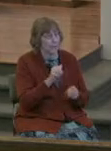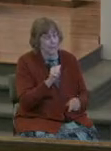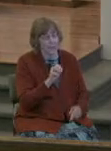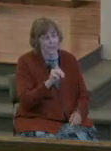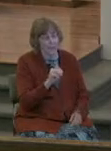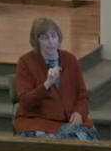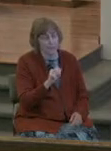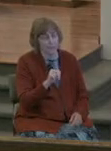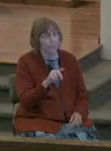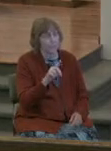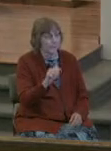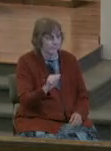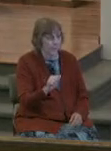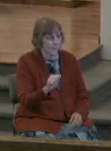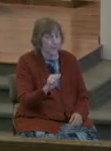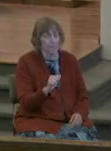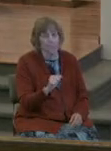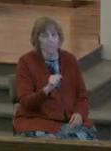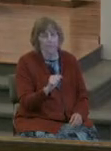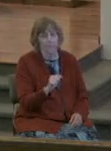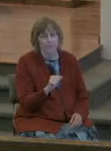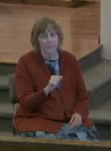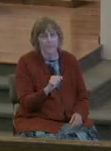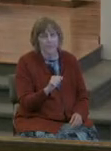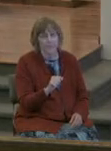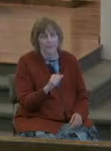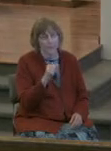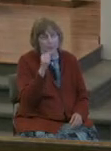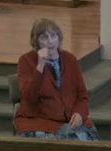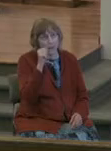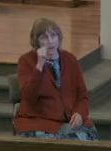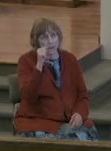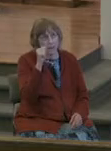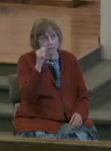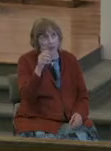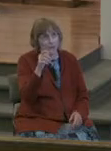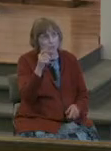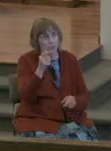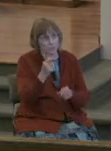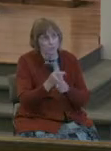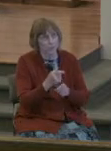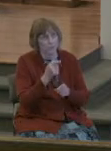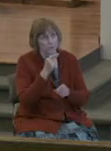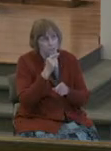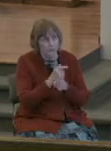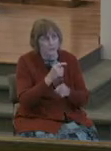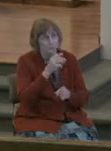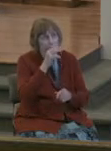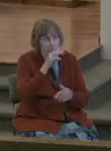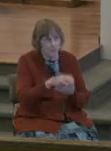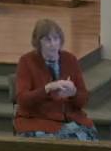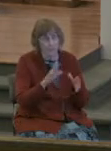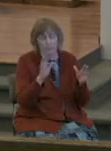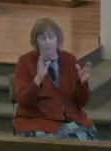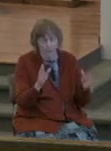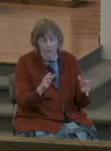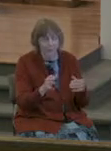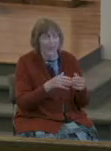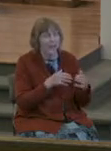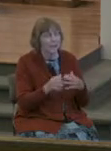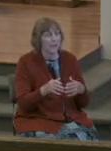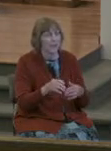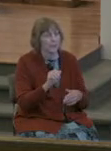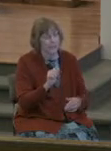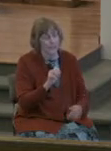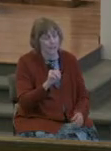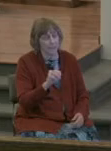okay? Now, this is one of those, your father's brother's sister cousin. So, has a sister, Amanda, and Amanda and her